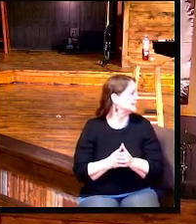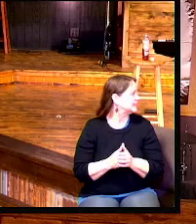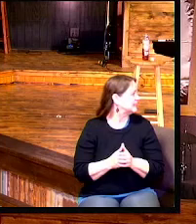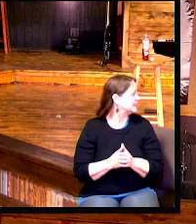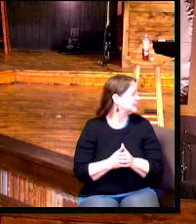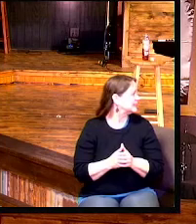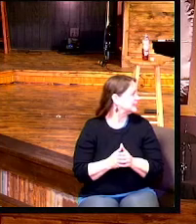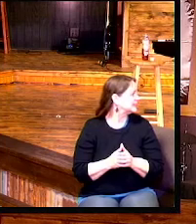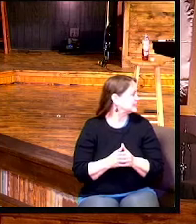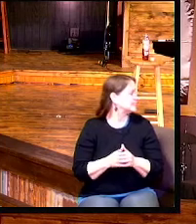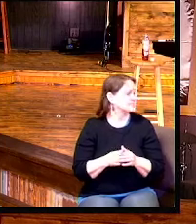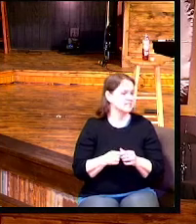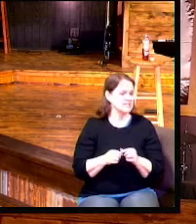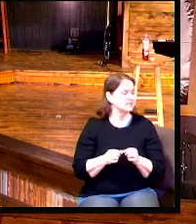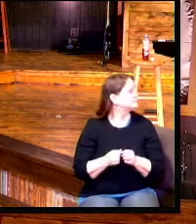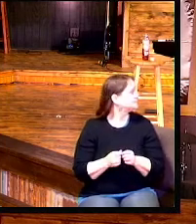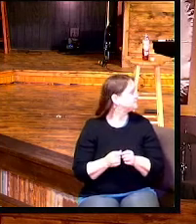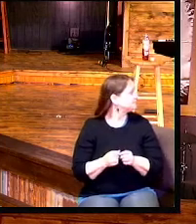and stones.